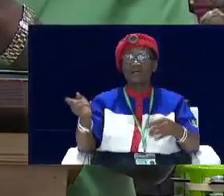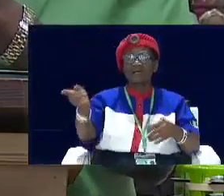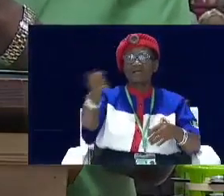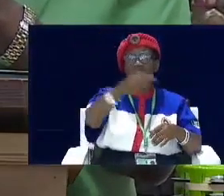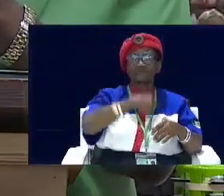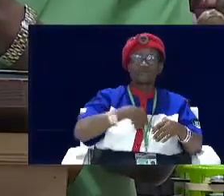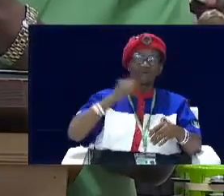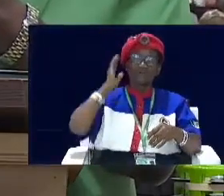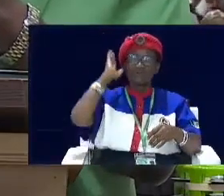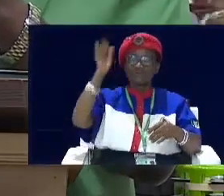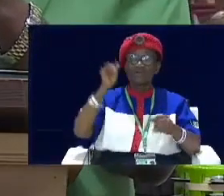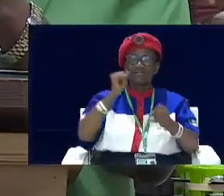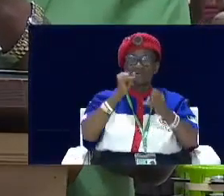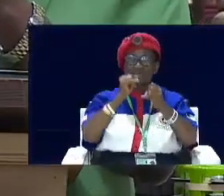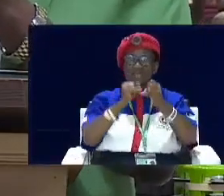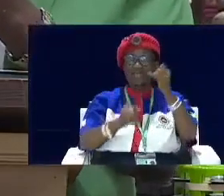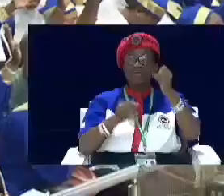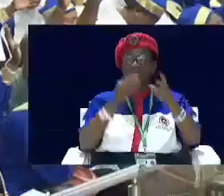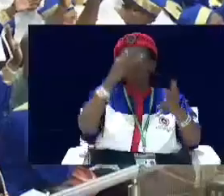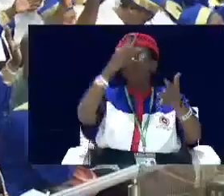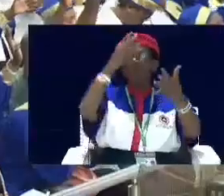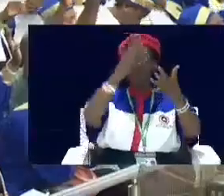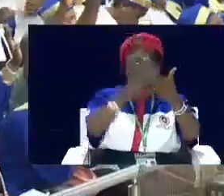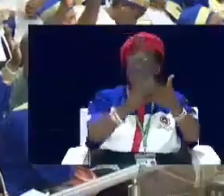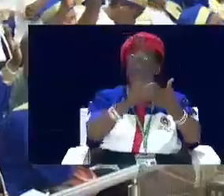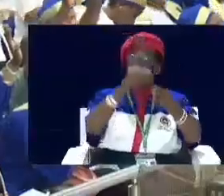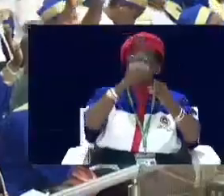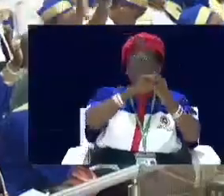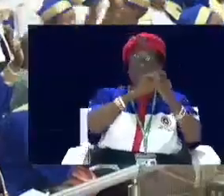well. Amen.